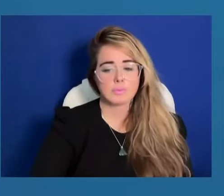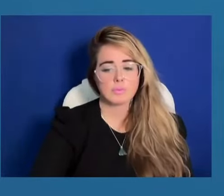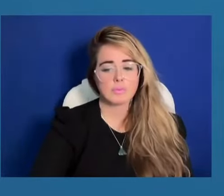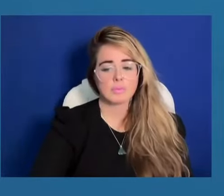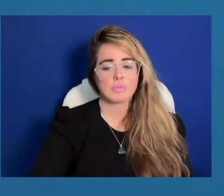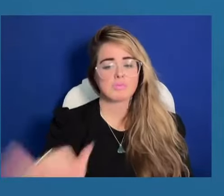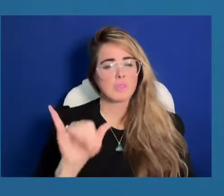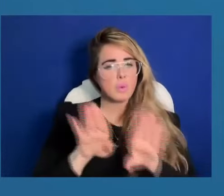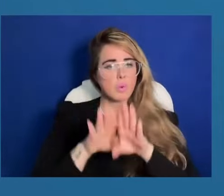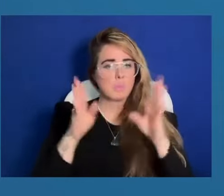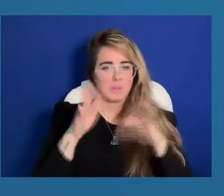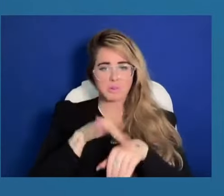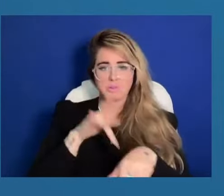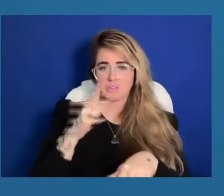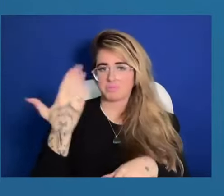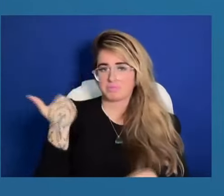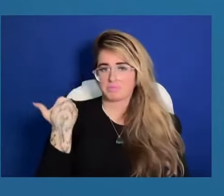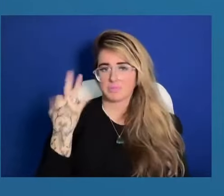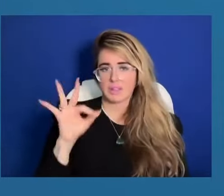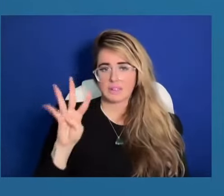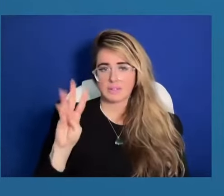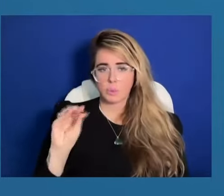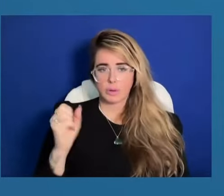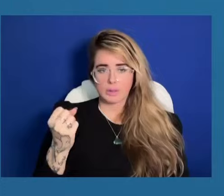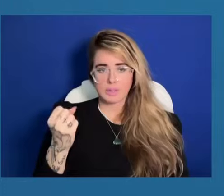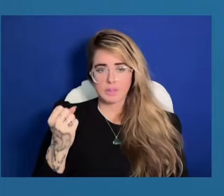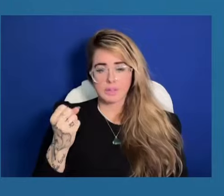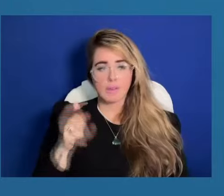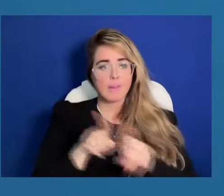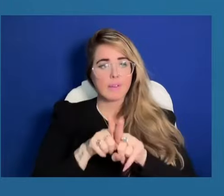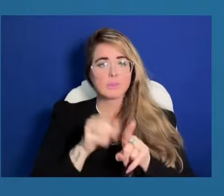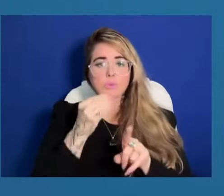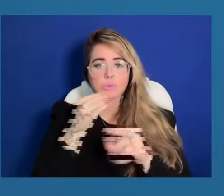in the 1940s as a grocery store.